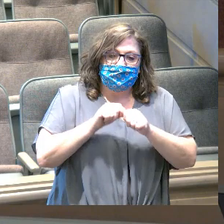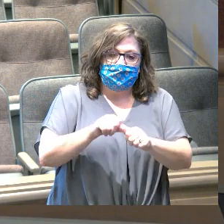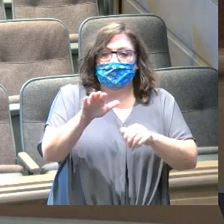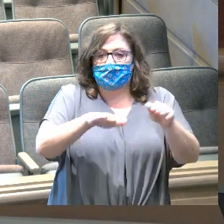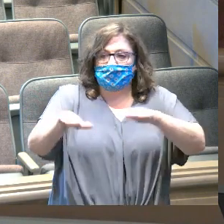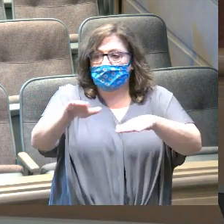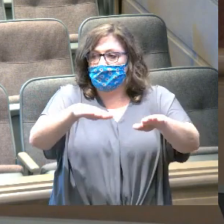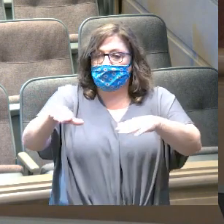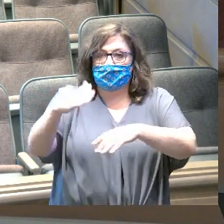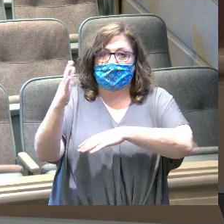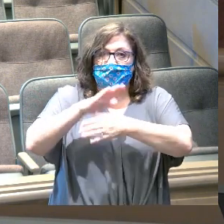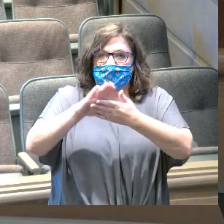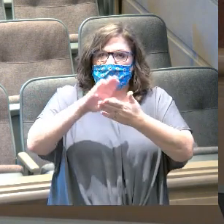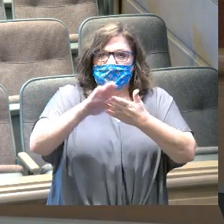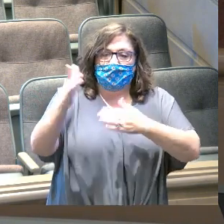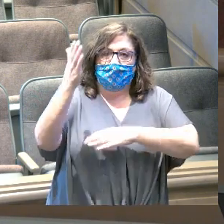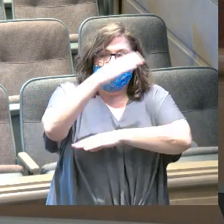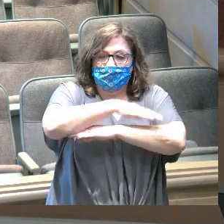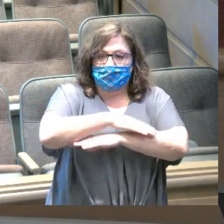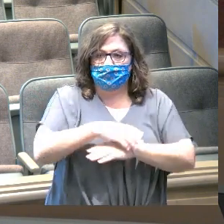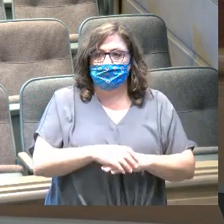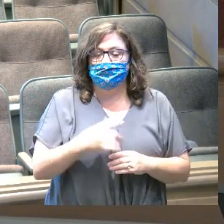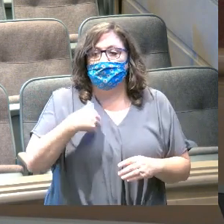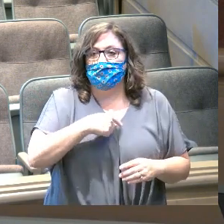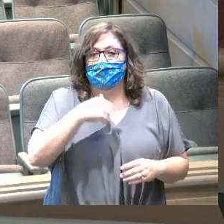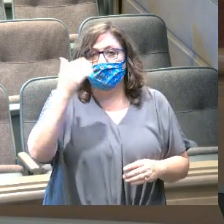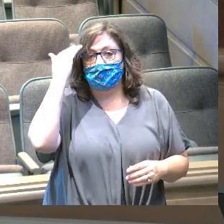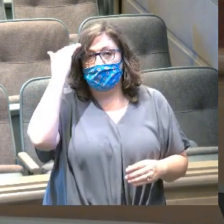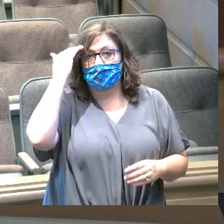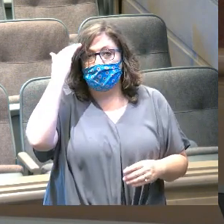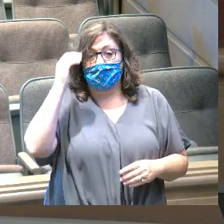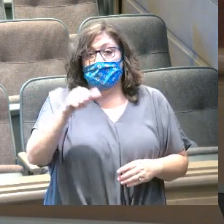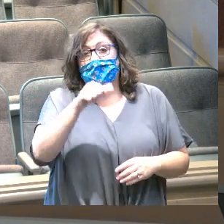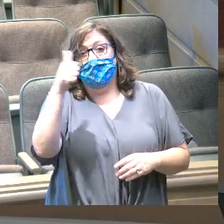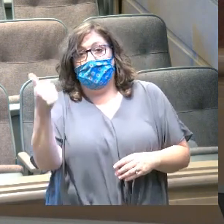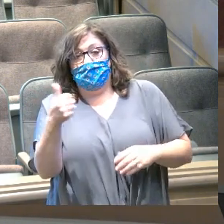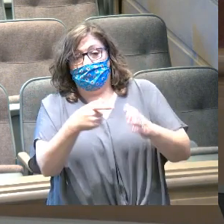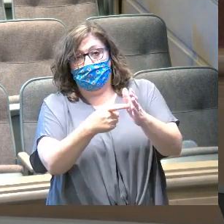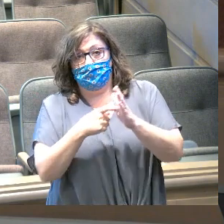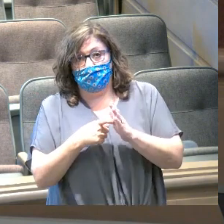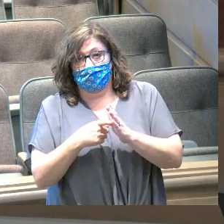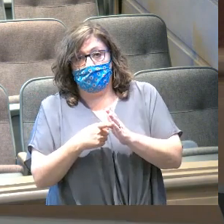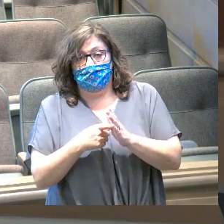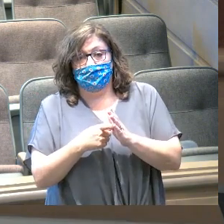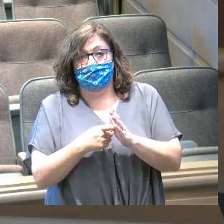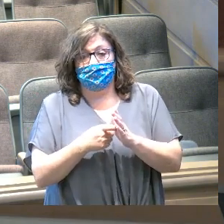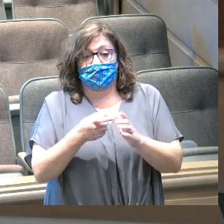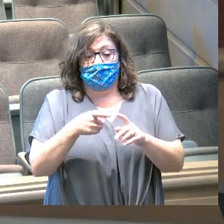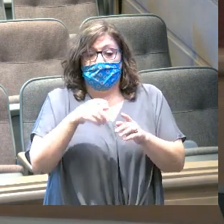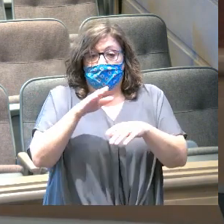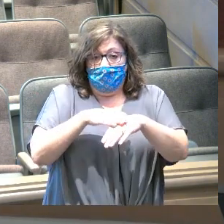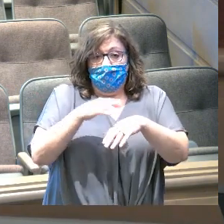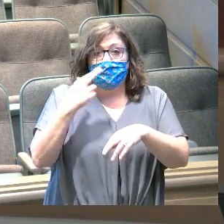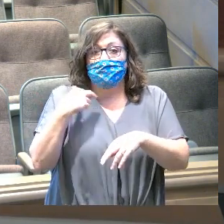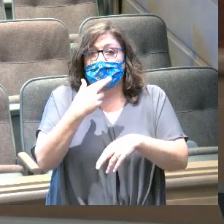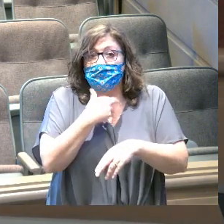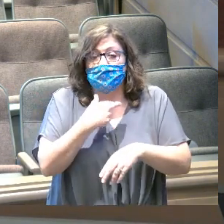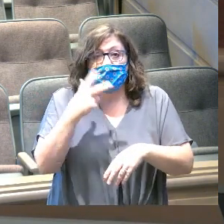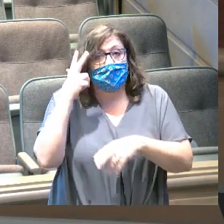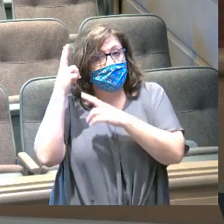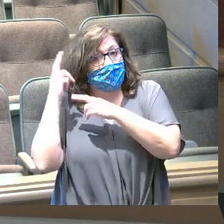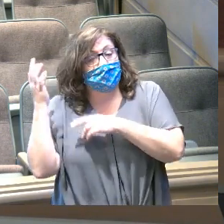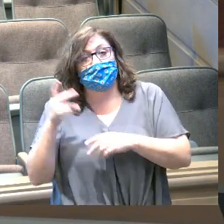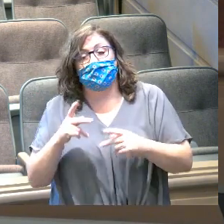surfaces throughout the day. We know the additional requirements that have been imposed upon restaurants and barbershops and beauty